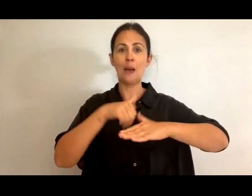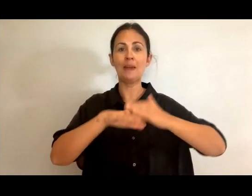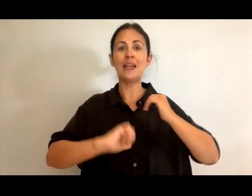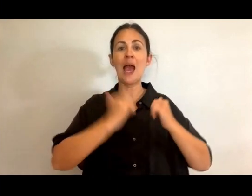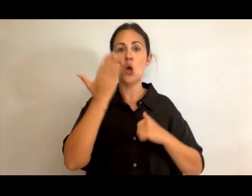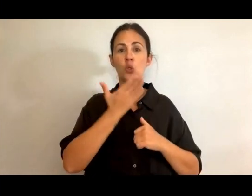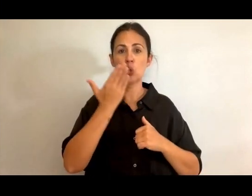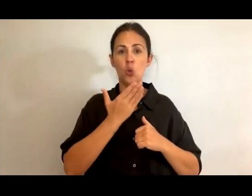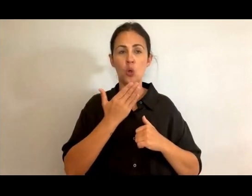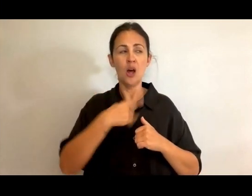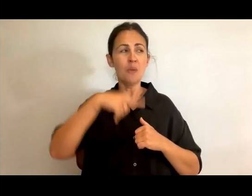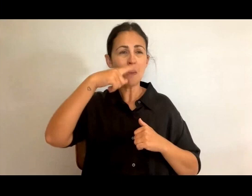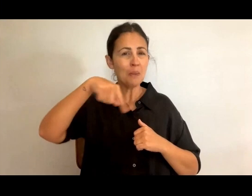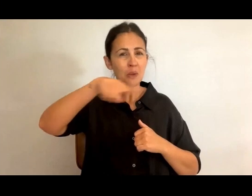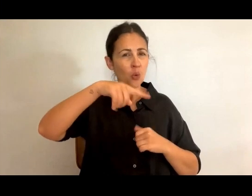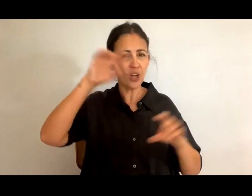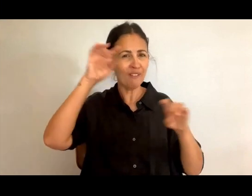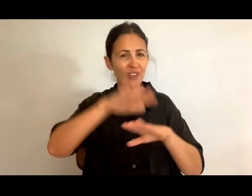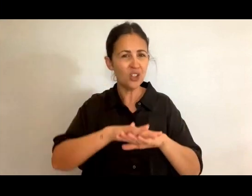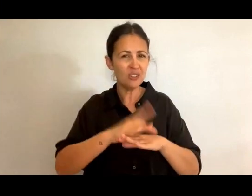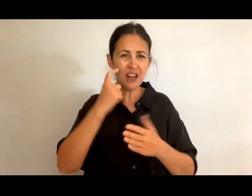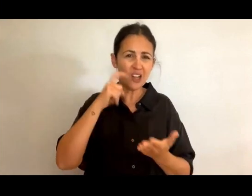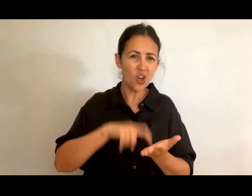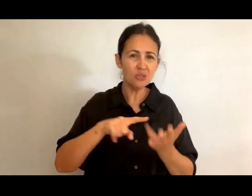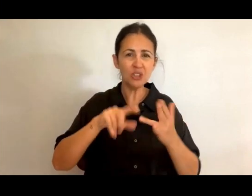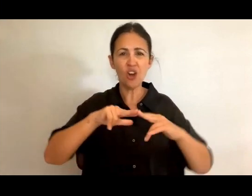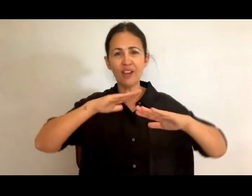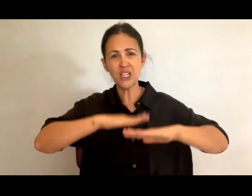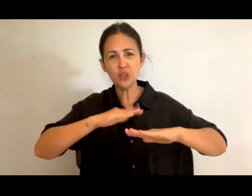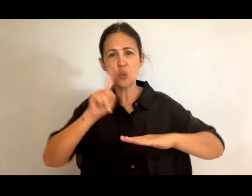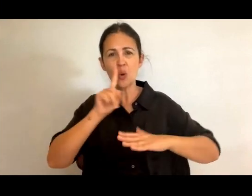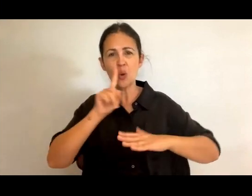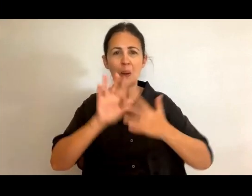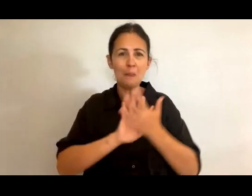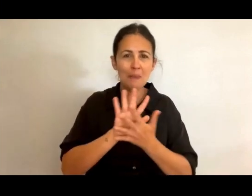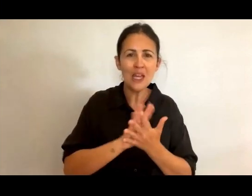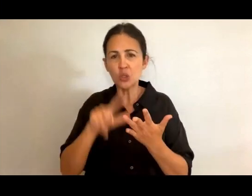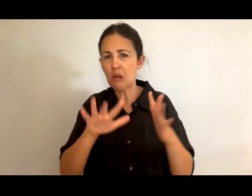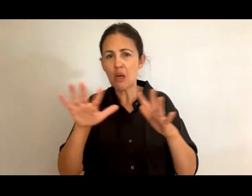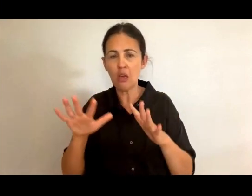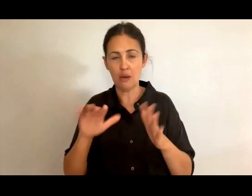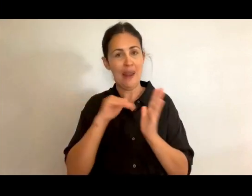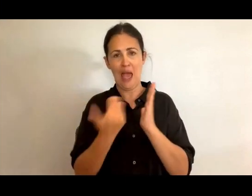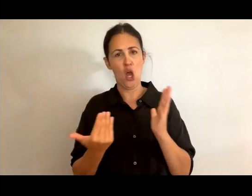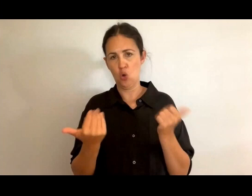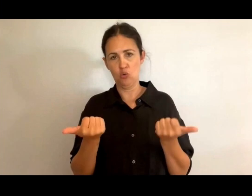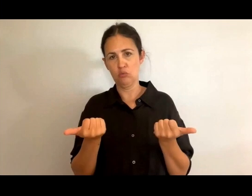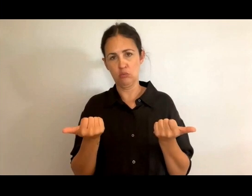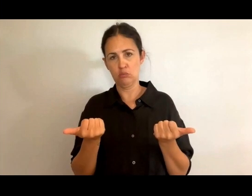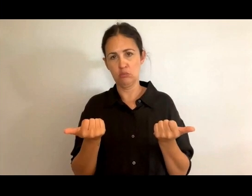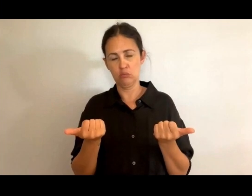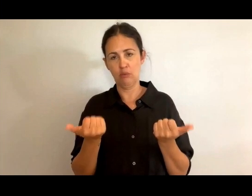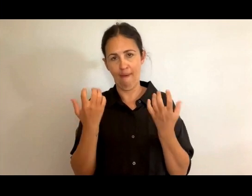did with it and how would you do that. And now we take that for granted. But back then, it was